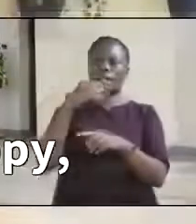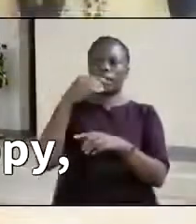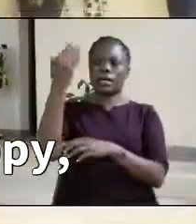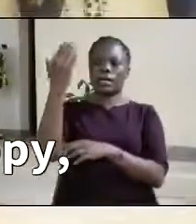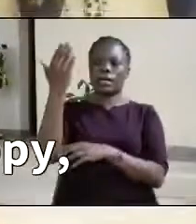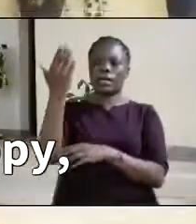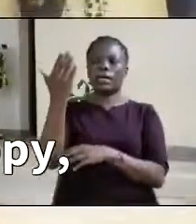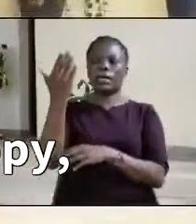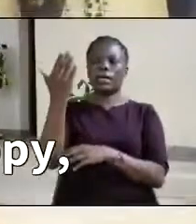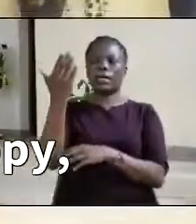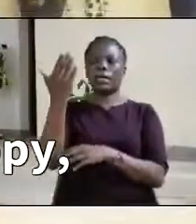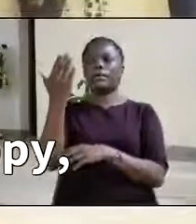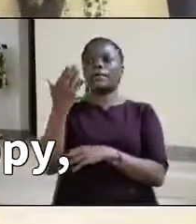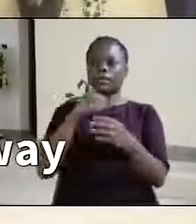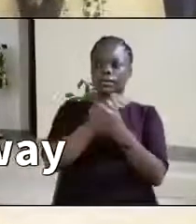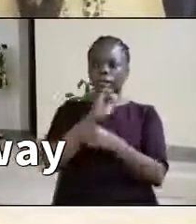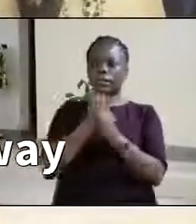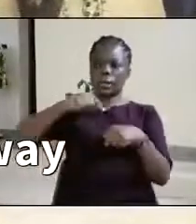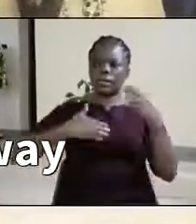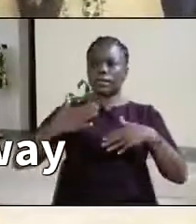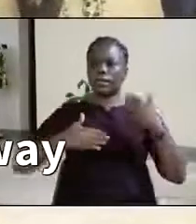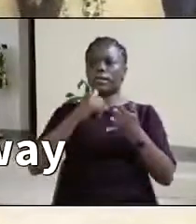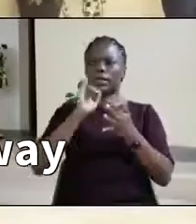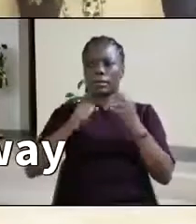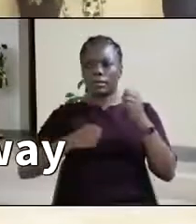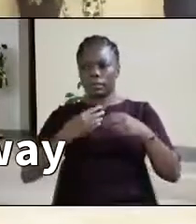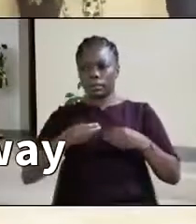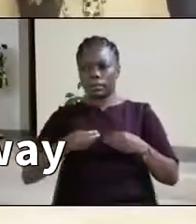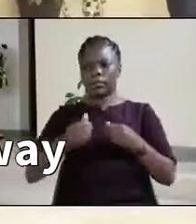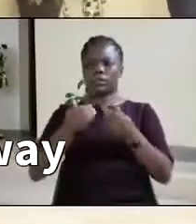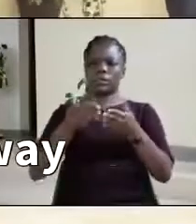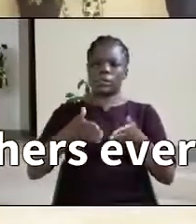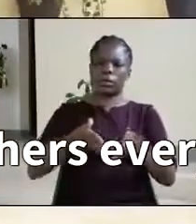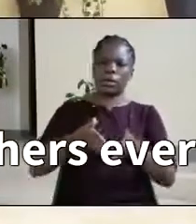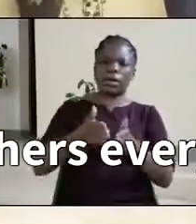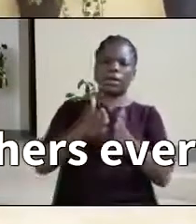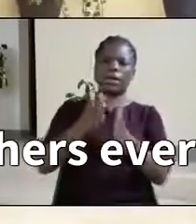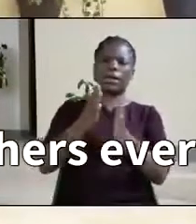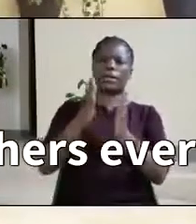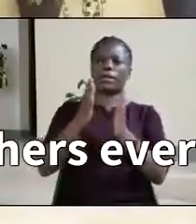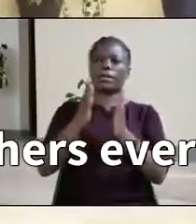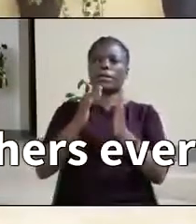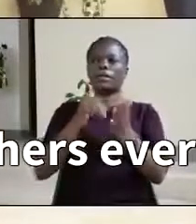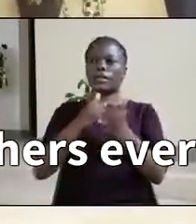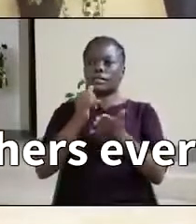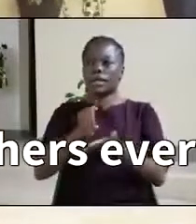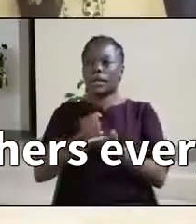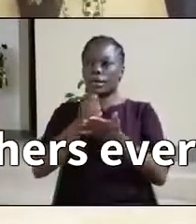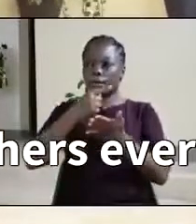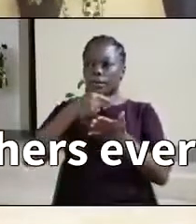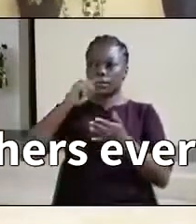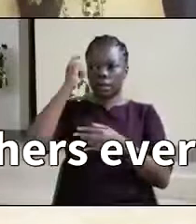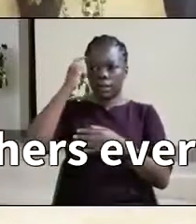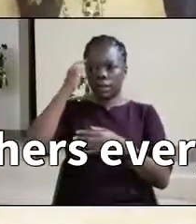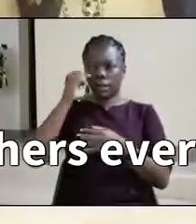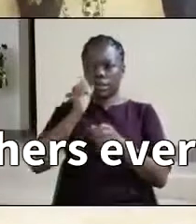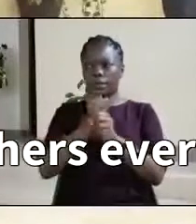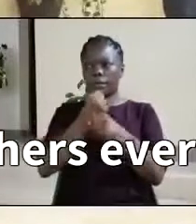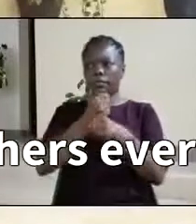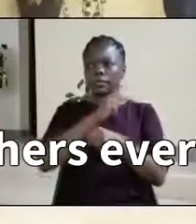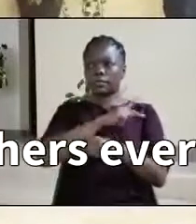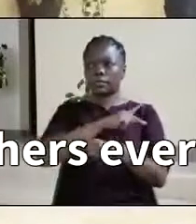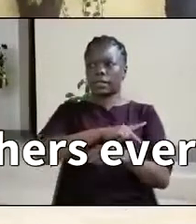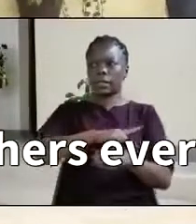that makes us happy, 'tis love that smooths the way. It helps us mind, it helps us kind